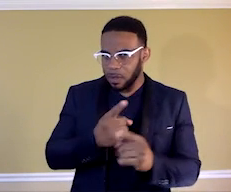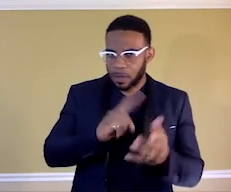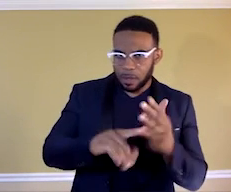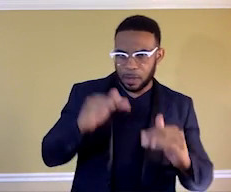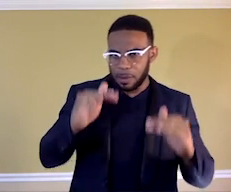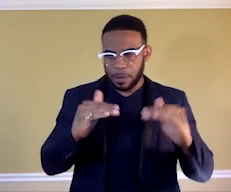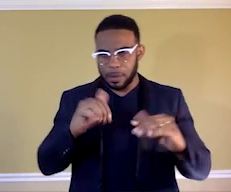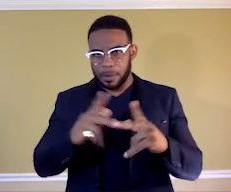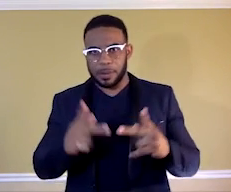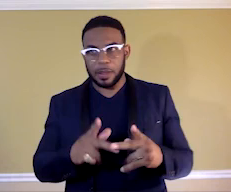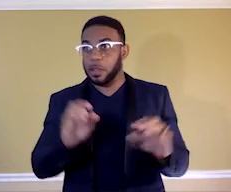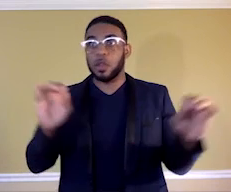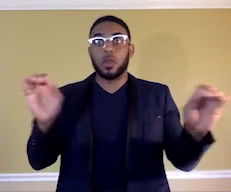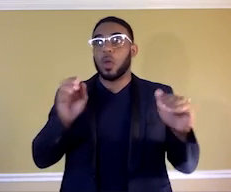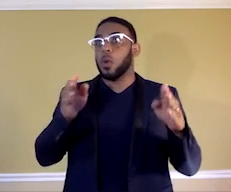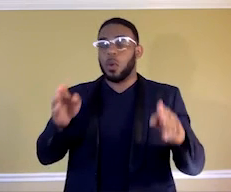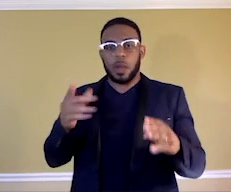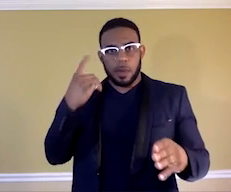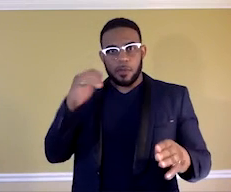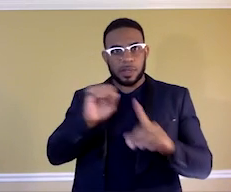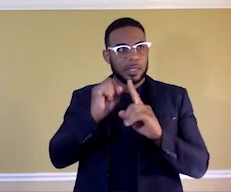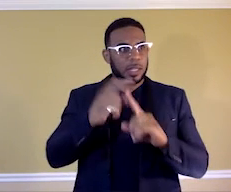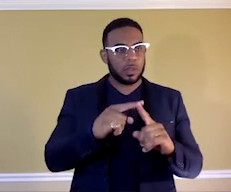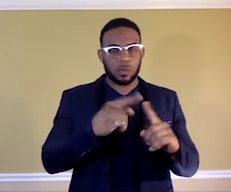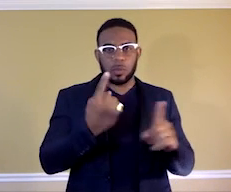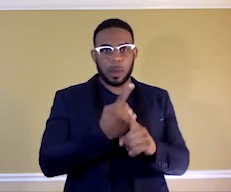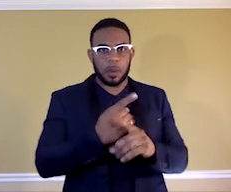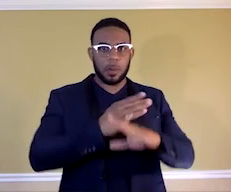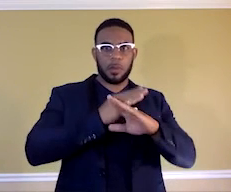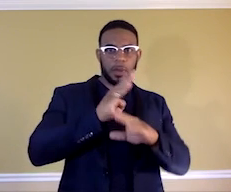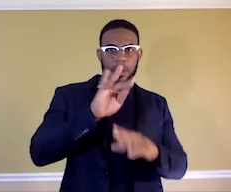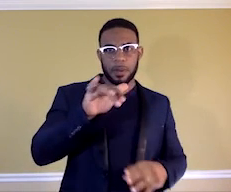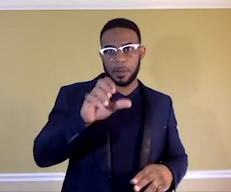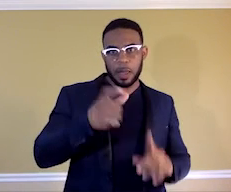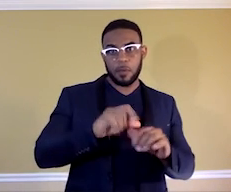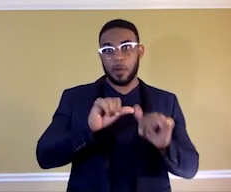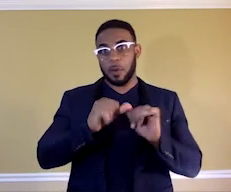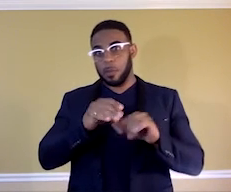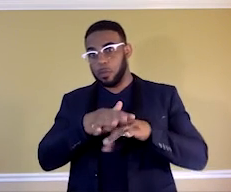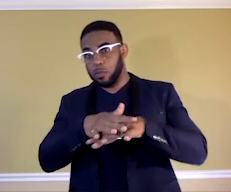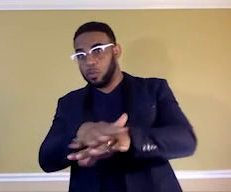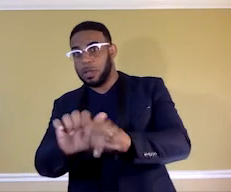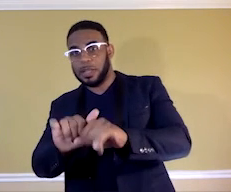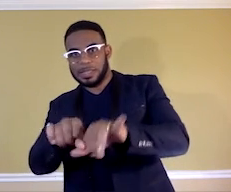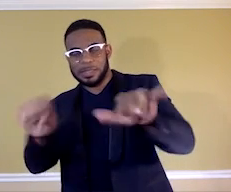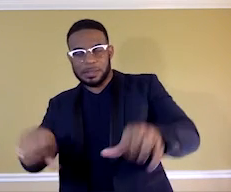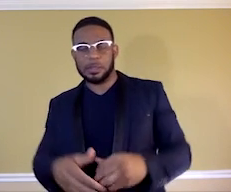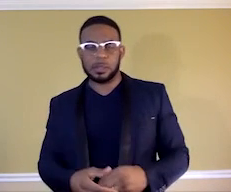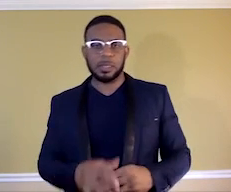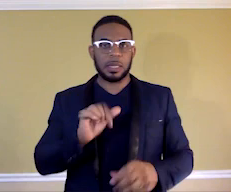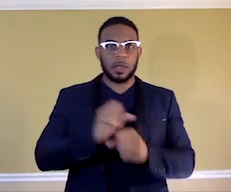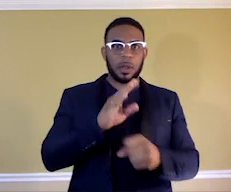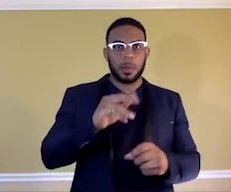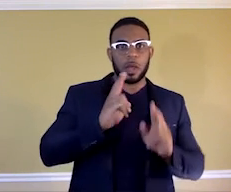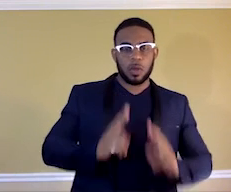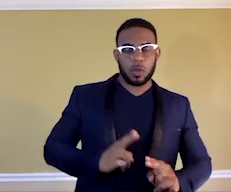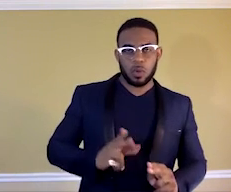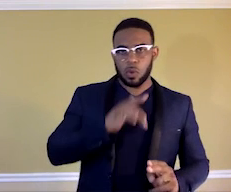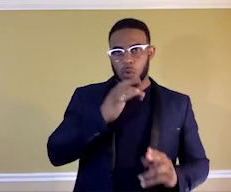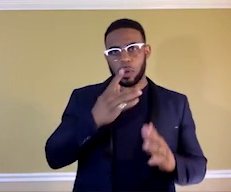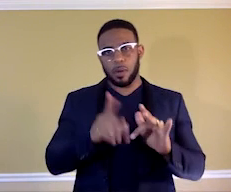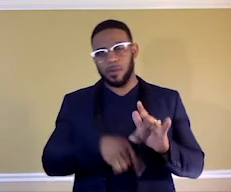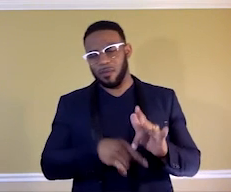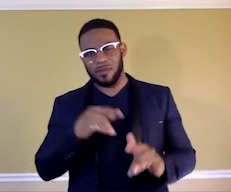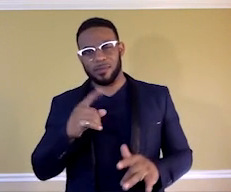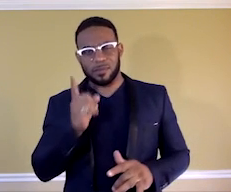and balances in place. And there's no way for society to properly prevent biases from permeating into these systems that are created by human beings who are